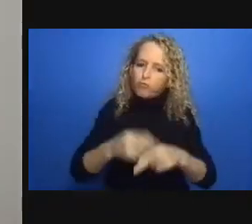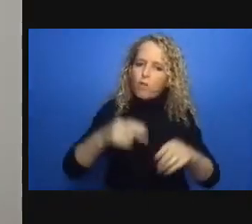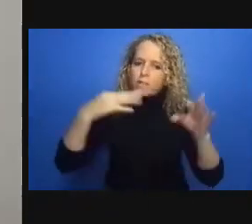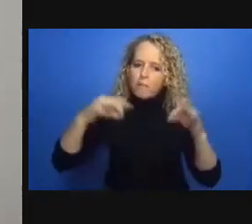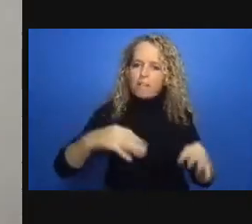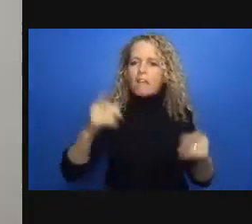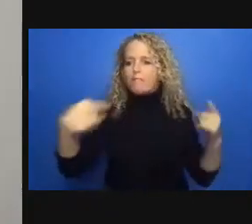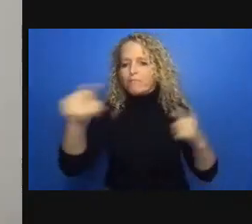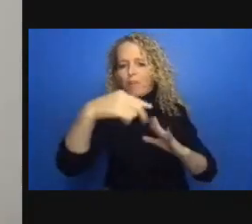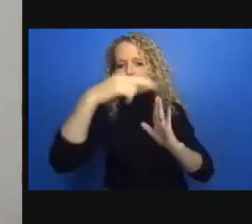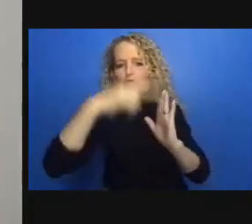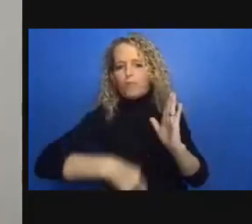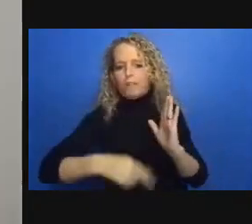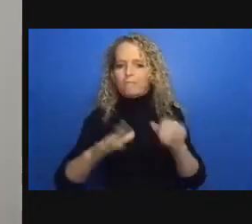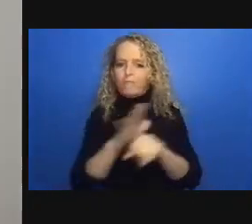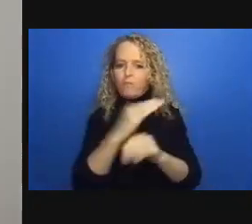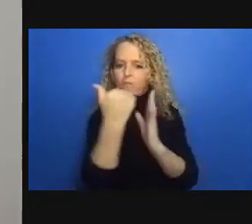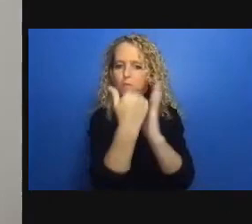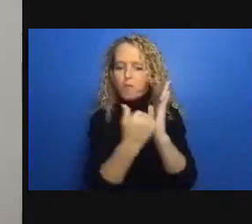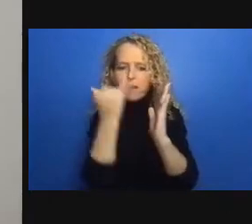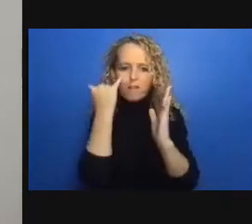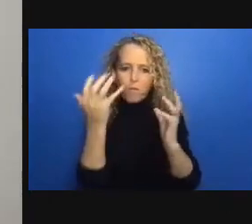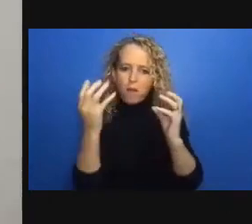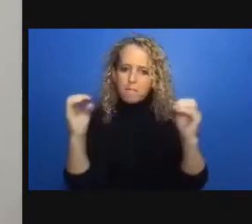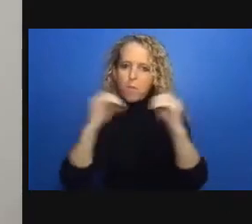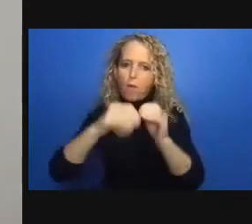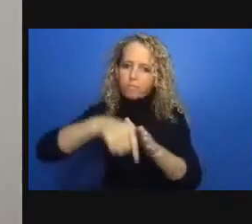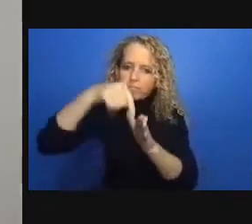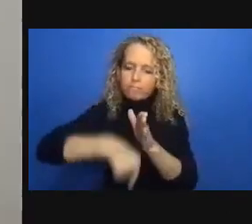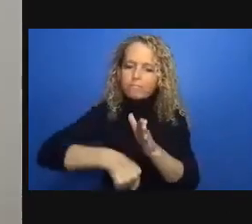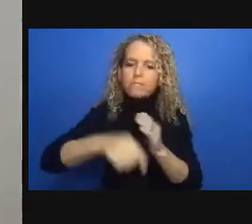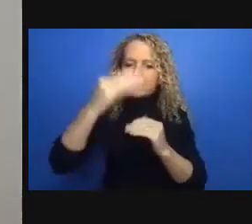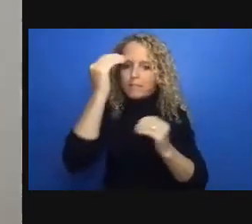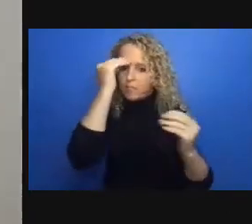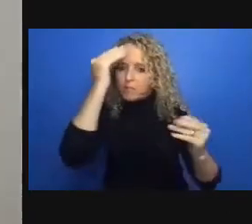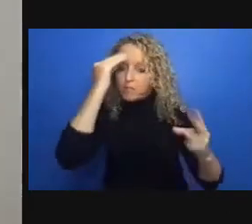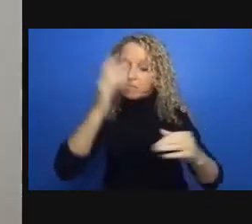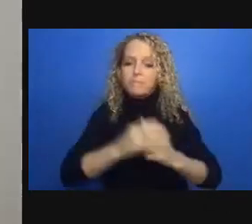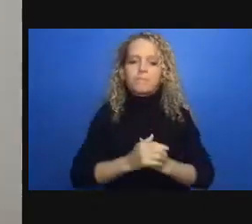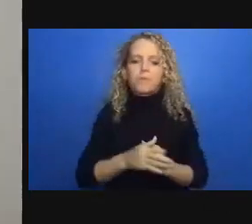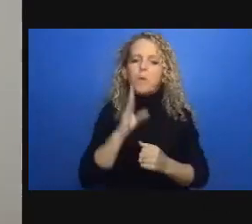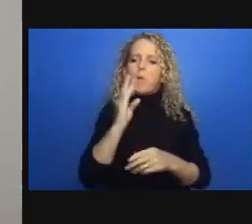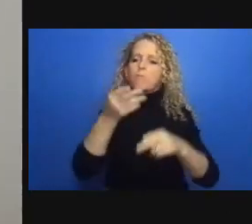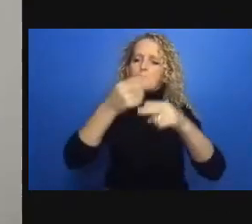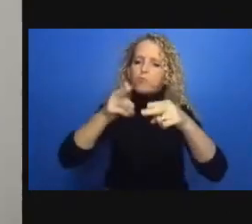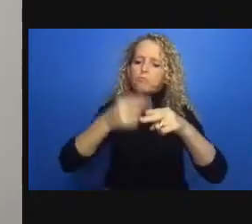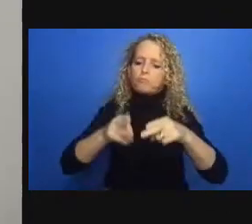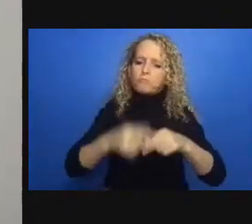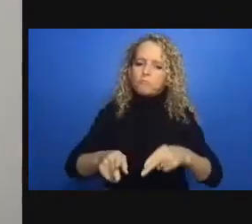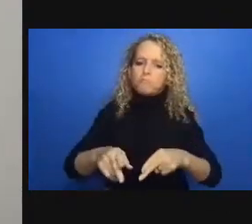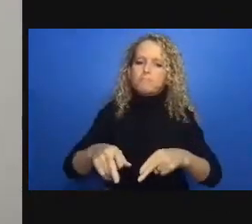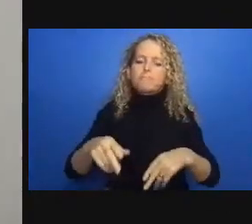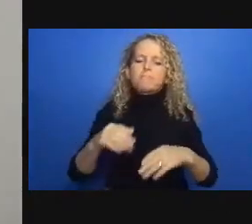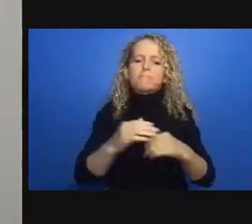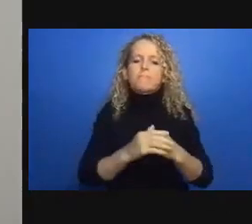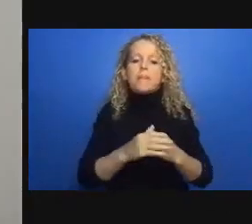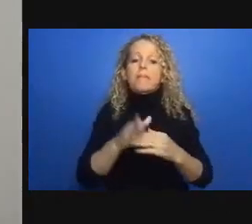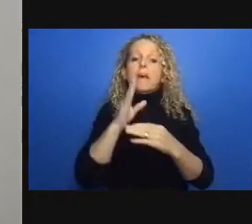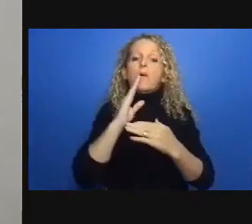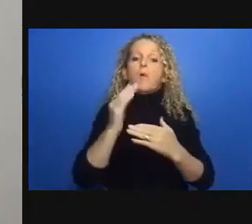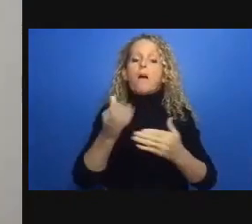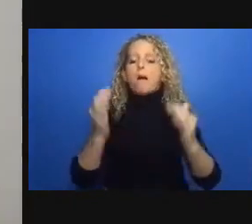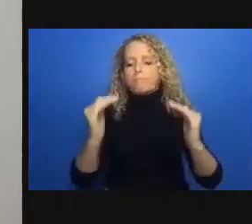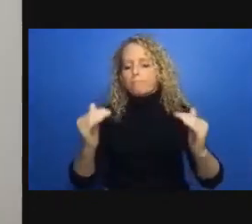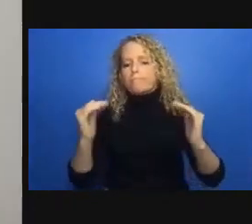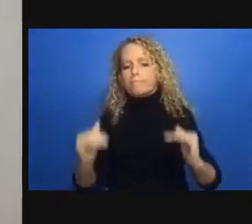am going to, you know, skim through some of the highlights that I think we need to draw attention to. And then I will welcome two of my colleagues